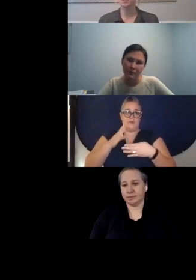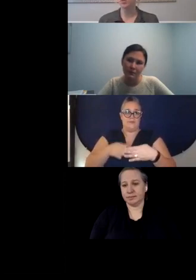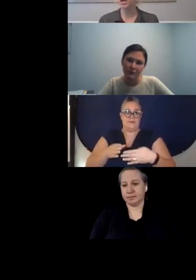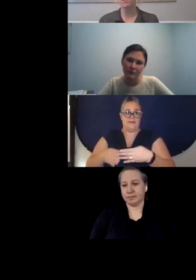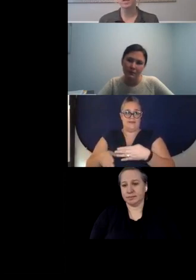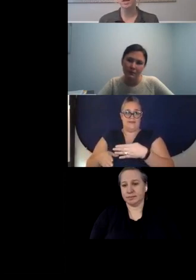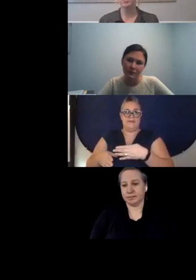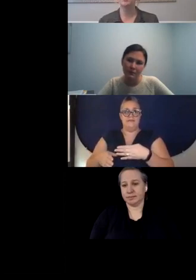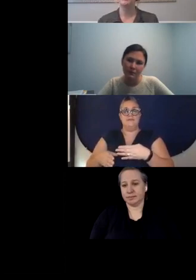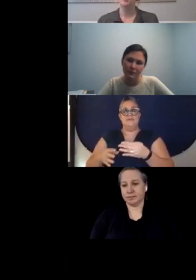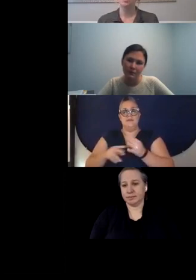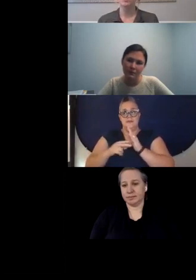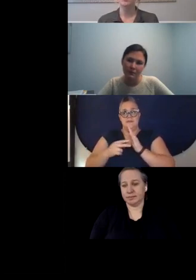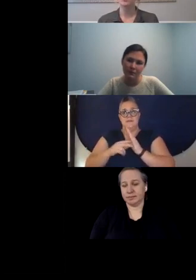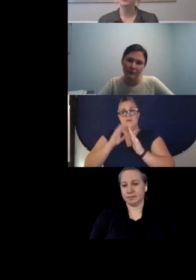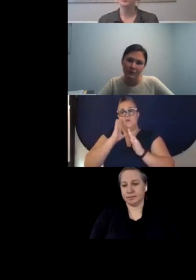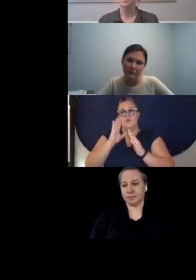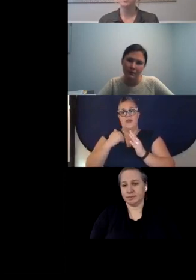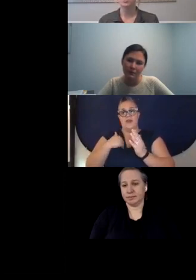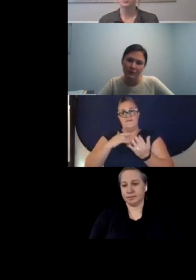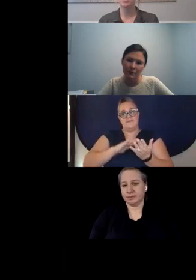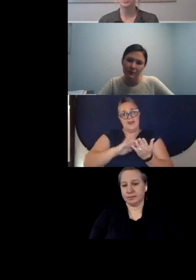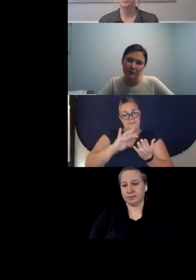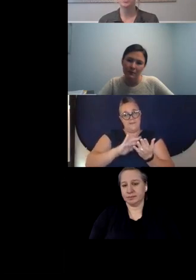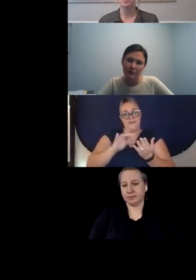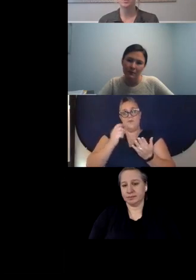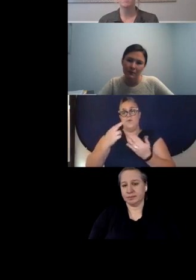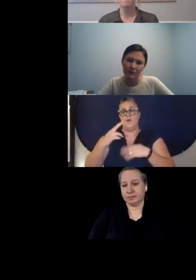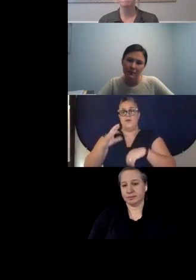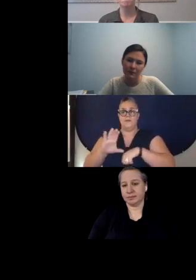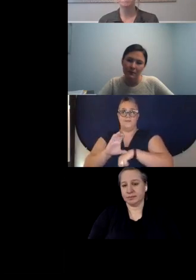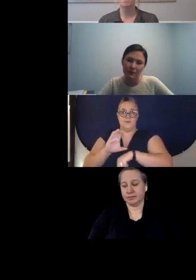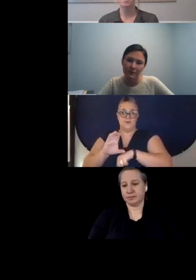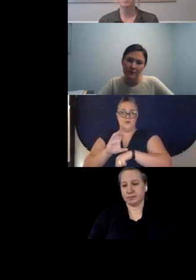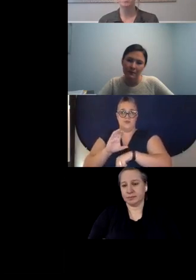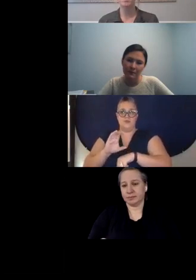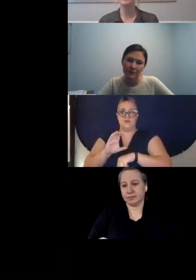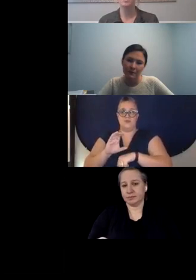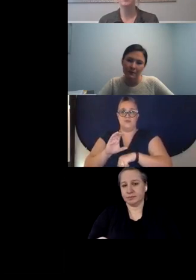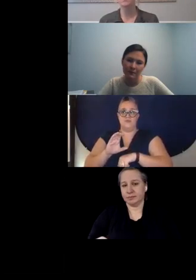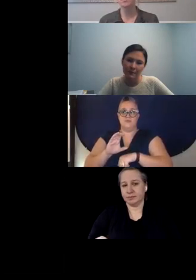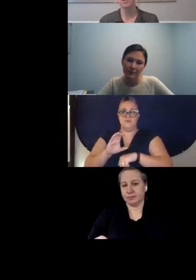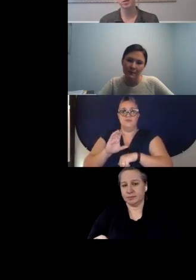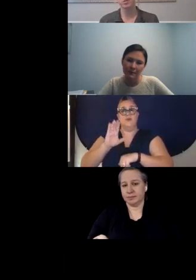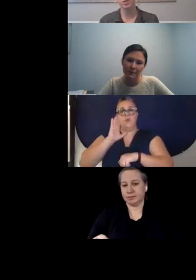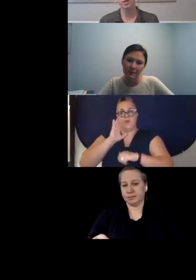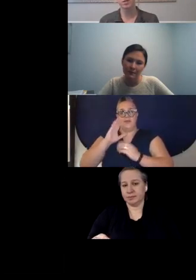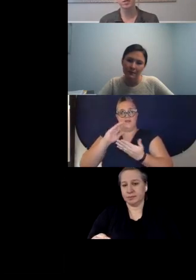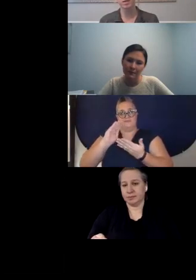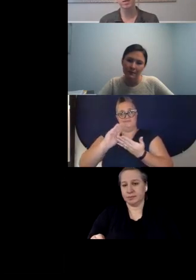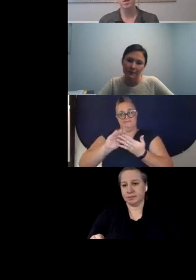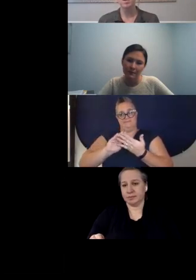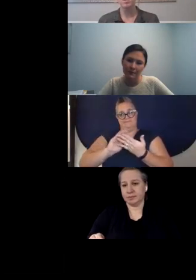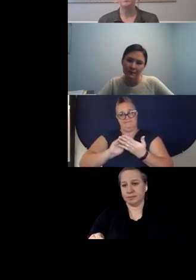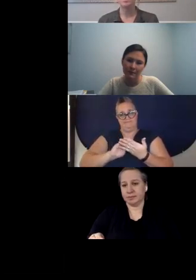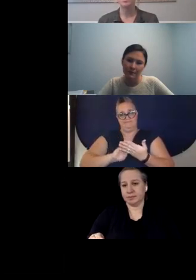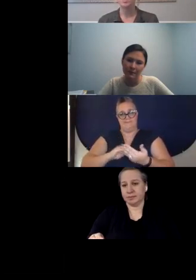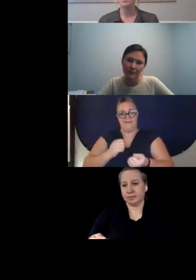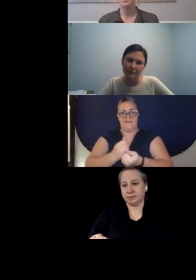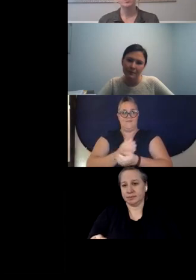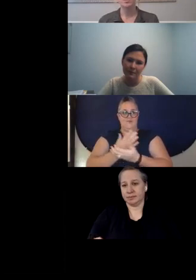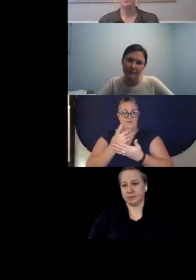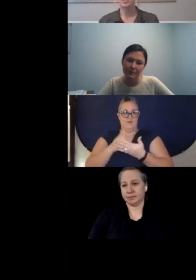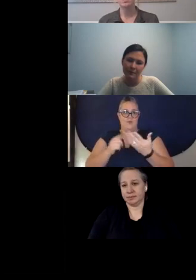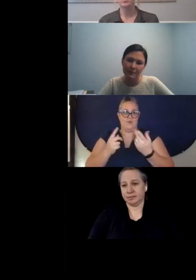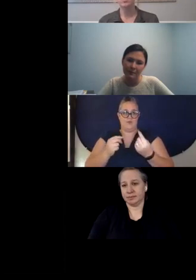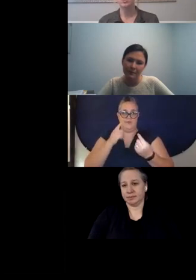benches, you would have a tablet or a computer, and that's where you would keep track of everything that you did that day. And then